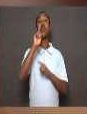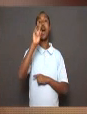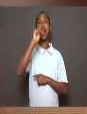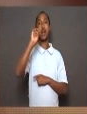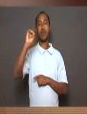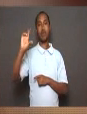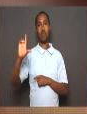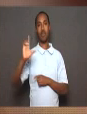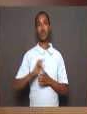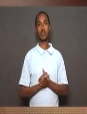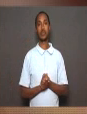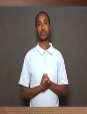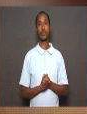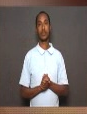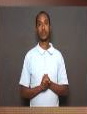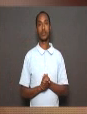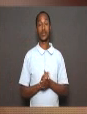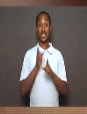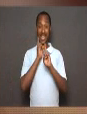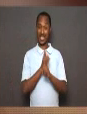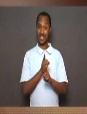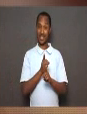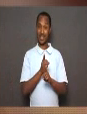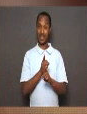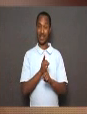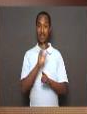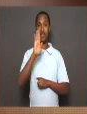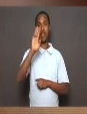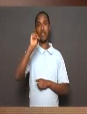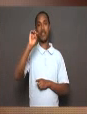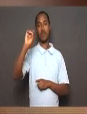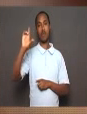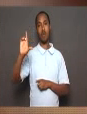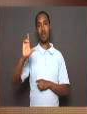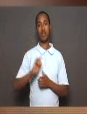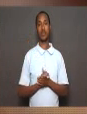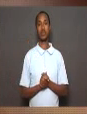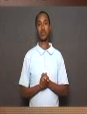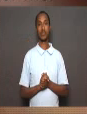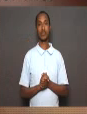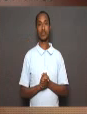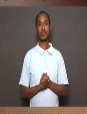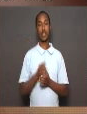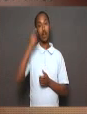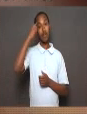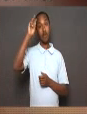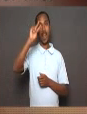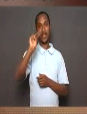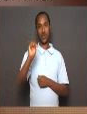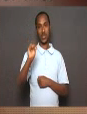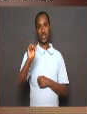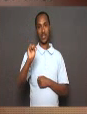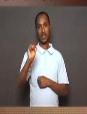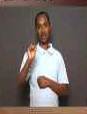equal to 1 mole. Our answer is 5 moles. For